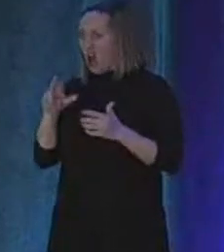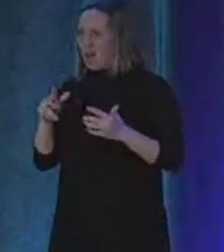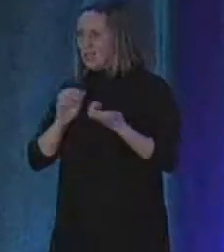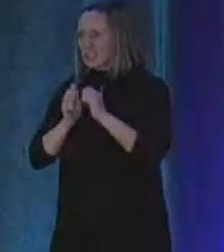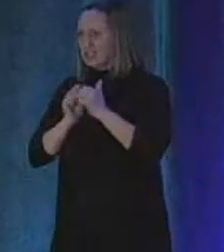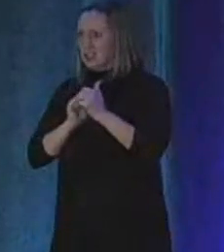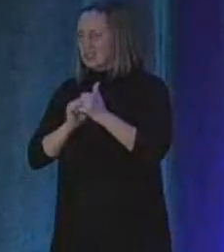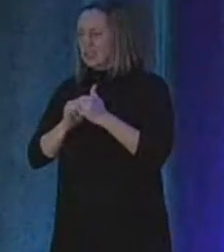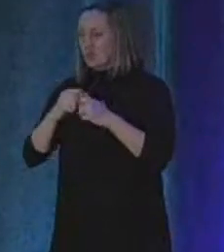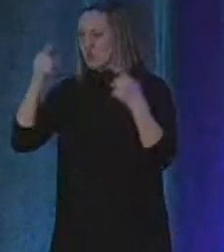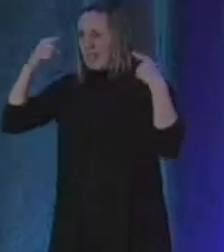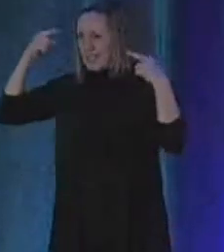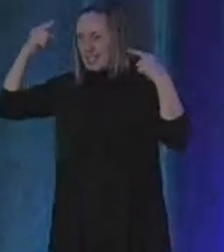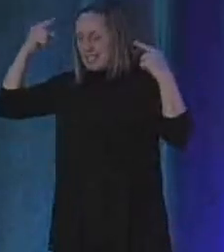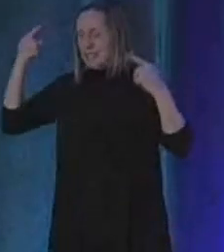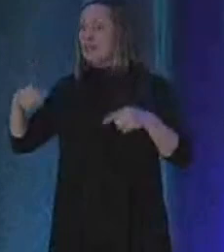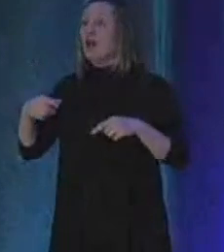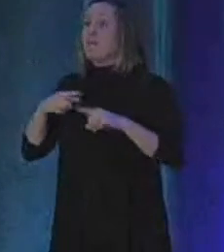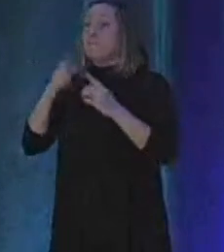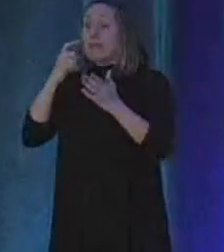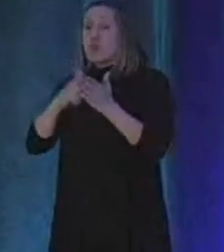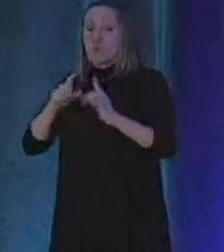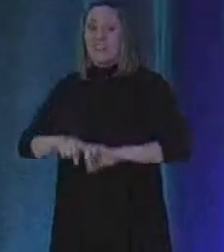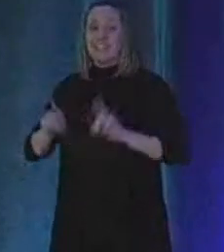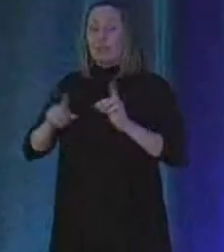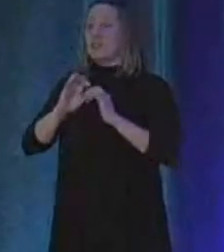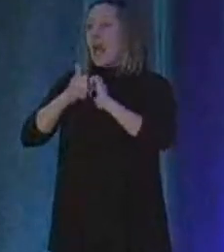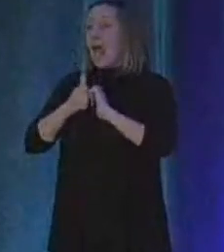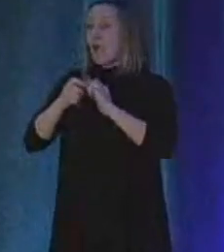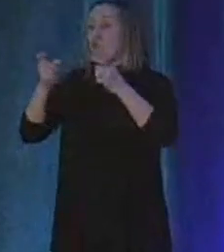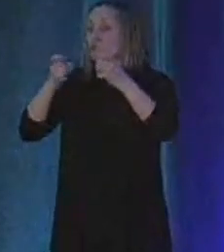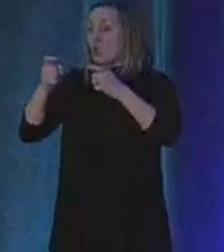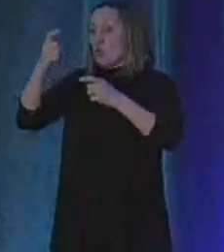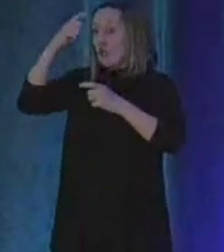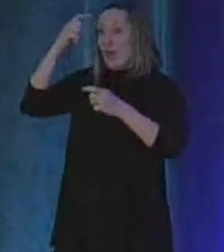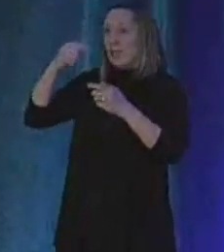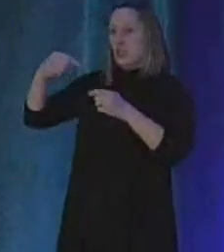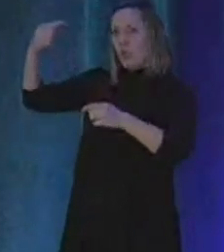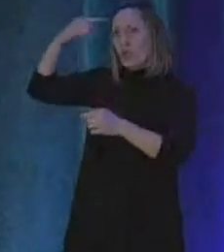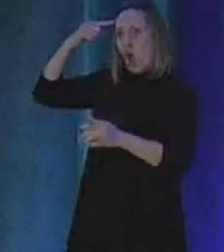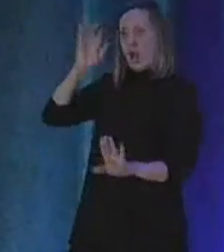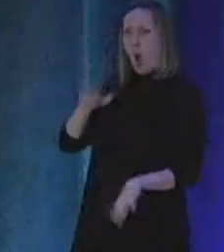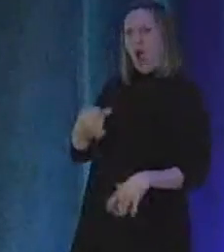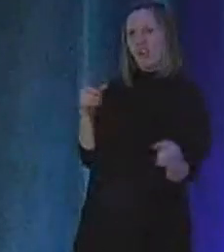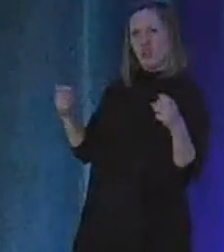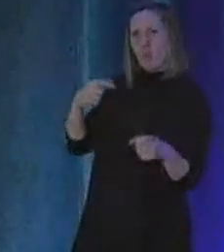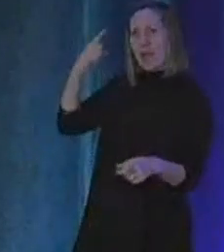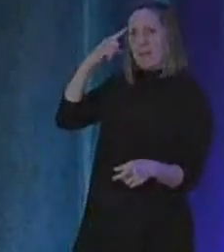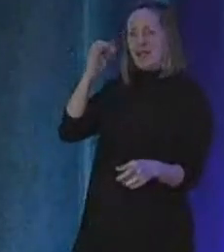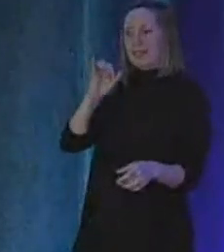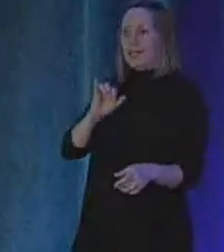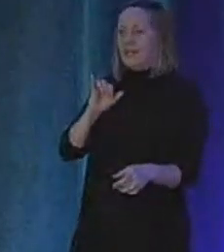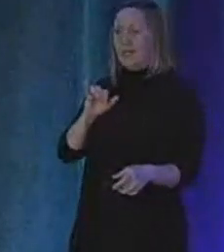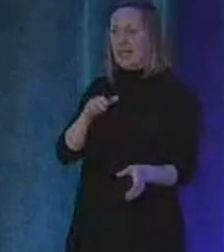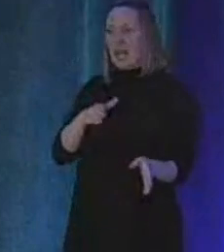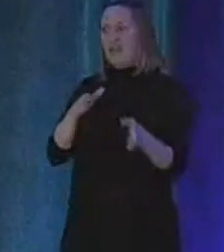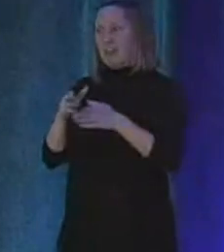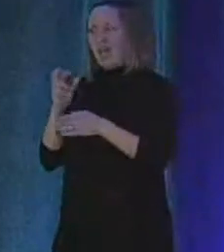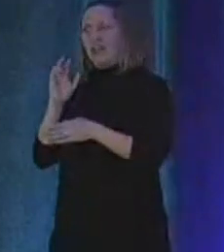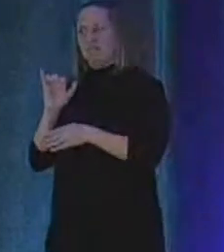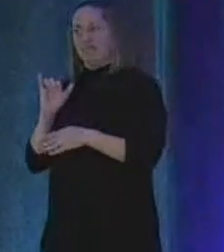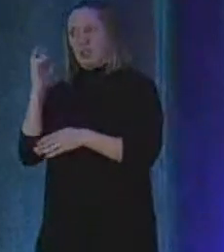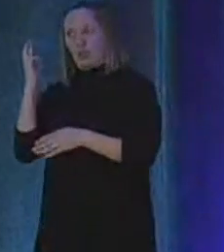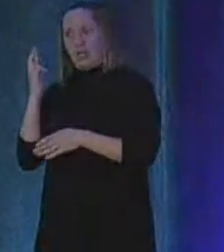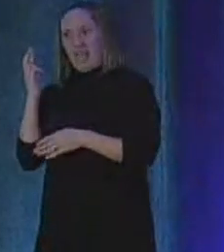But notice the difference between how in control of your mind you thought you were and how you kind of aren't, actually.